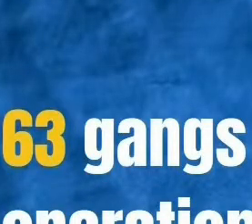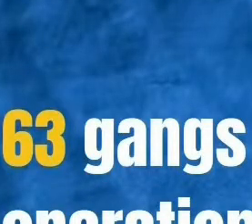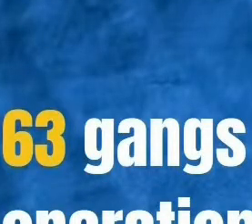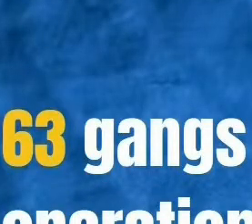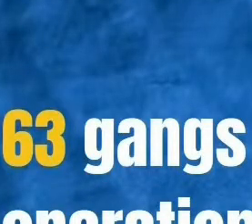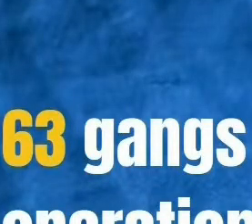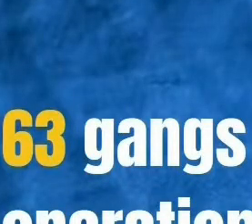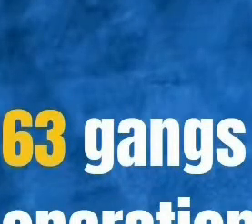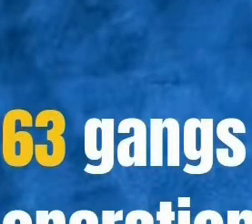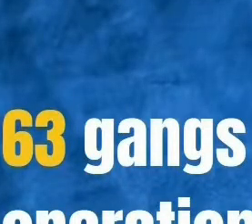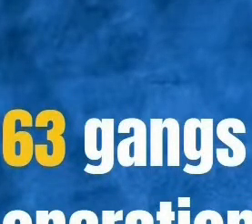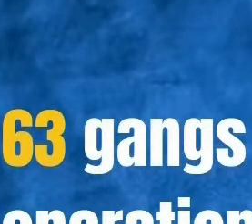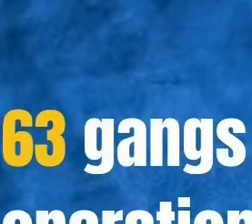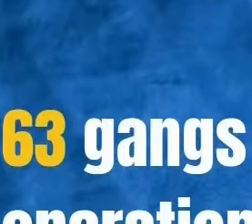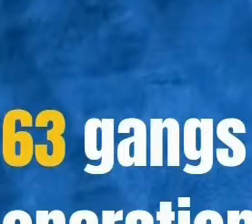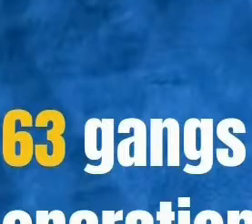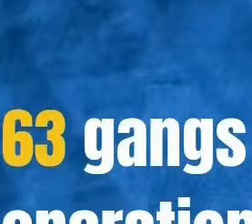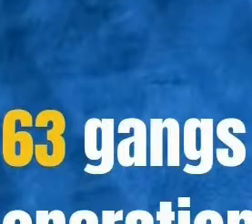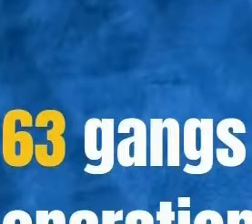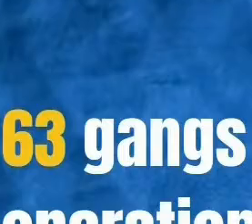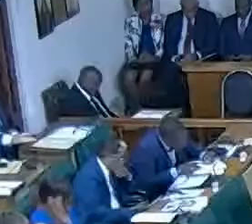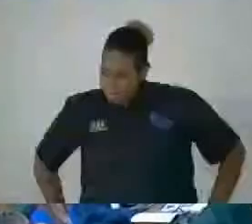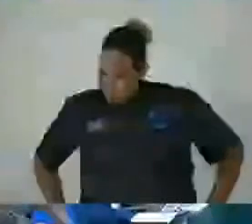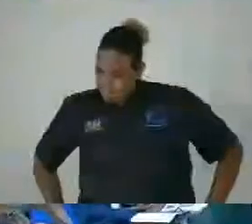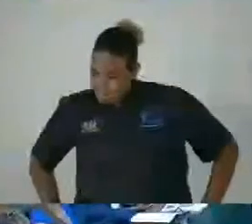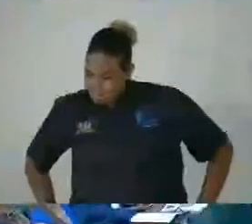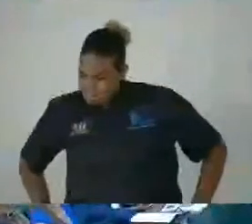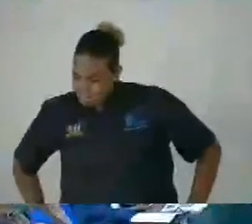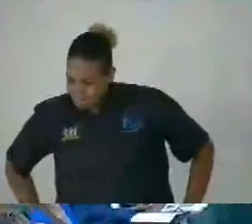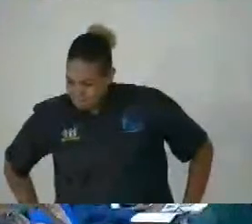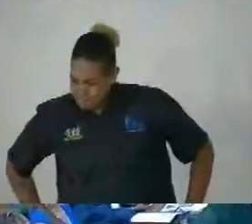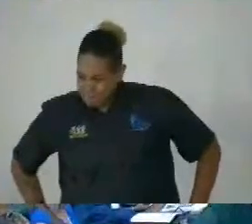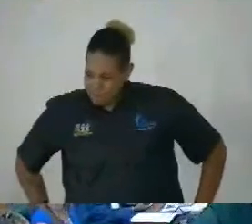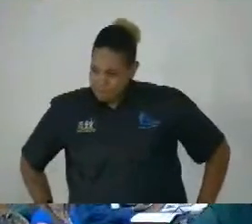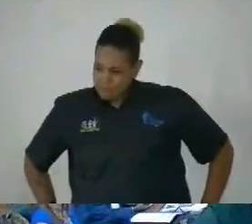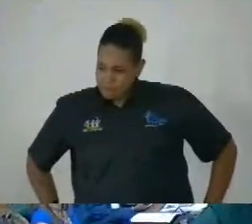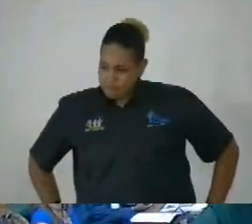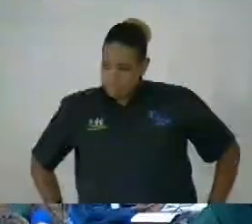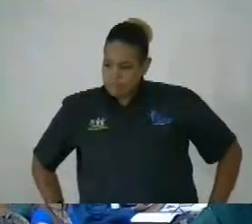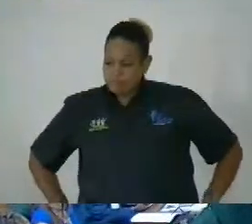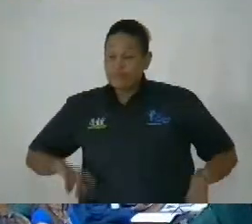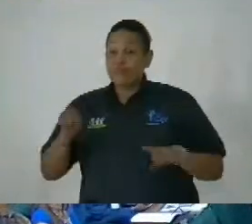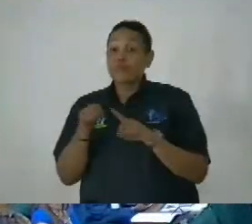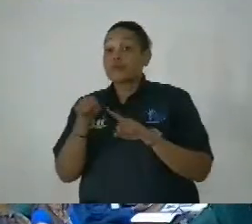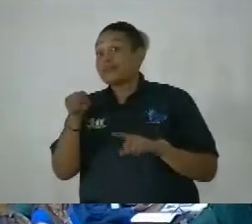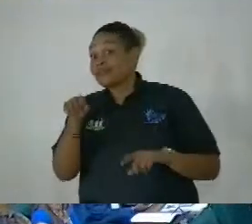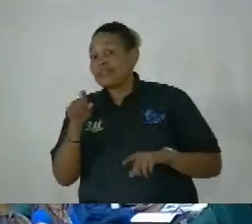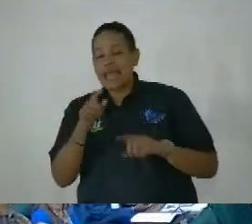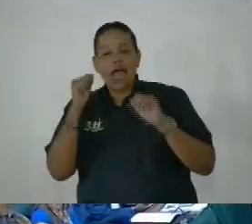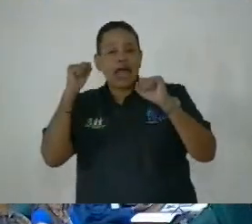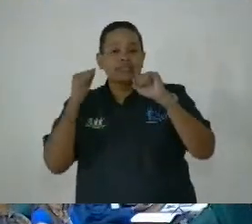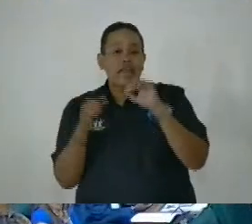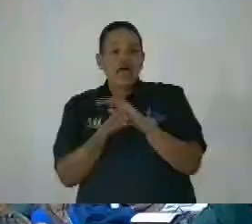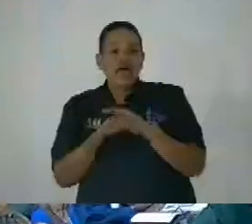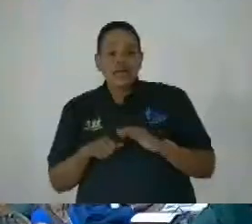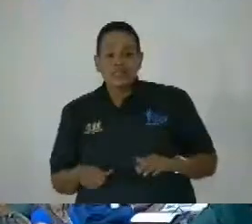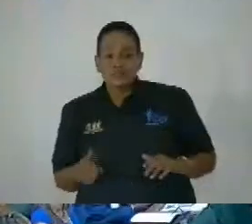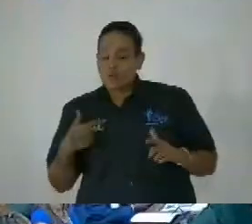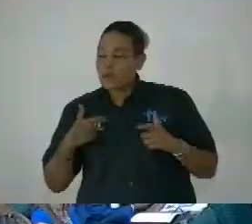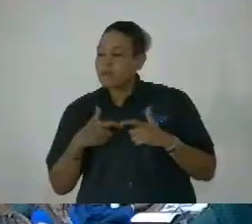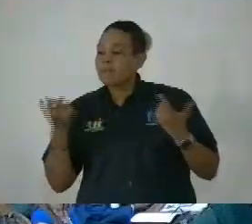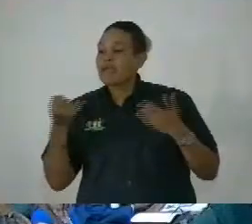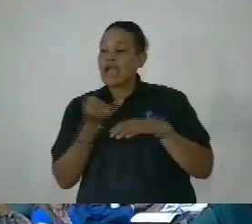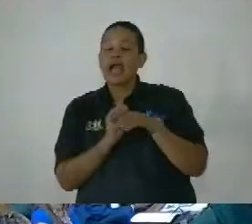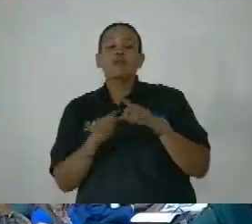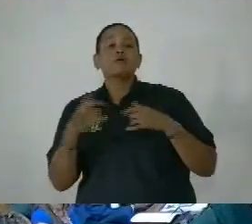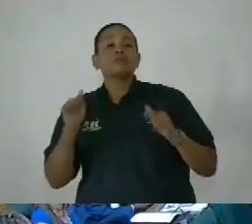Jamaica. We'll find them. When you do it this way, they cannot hide. We are a big island, but we are